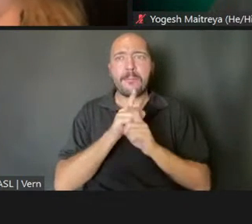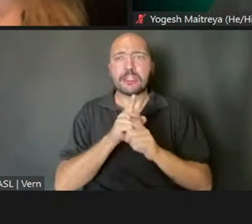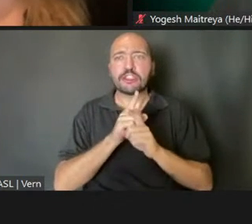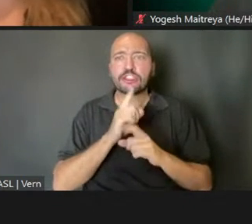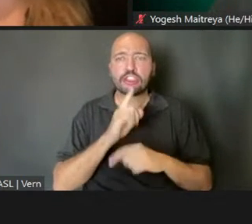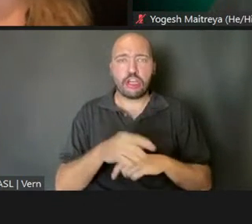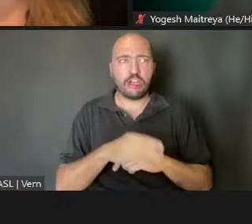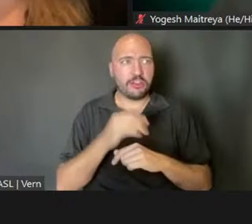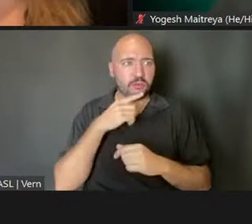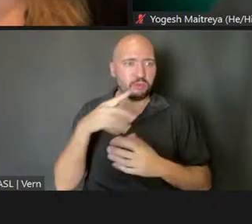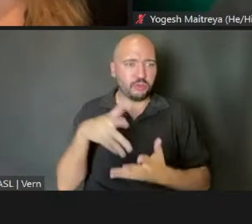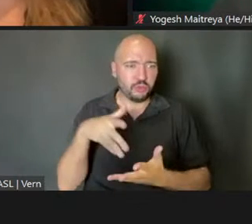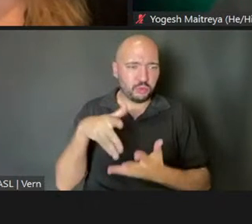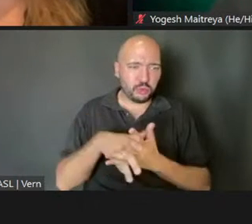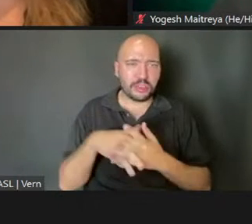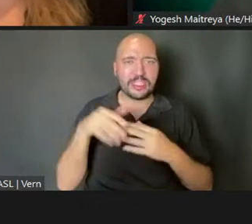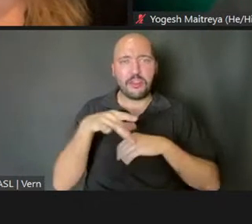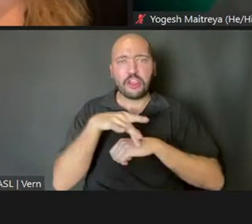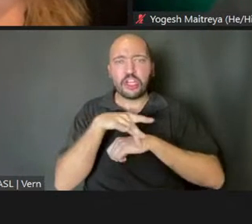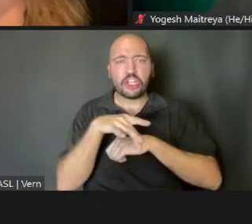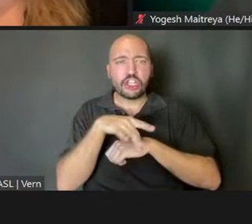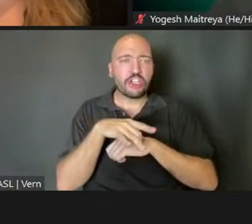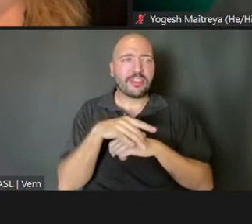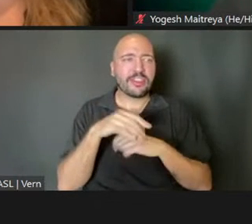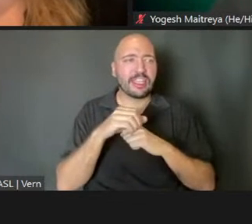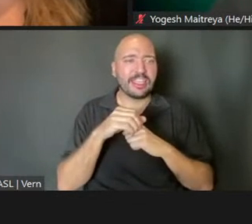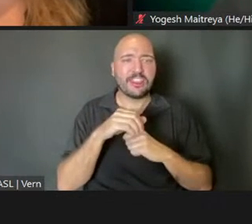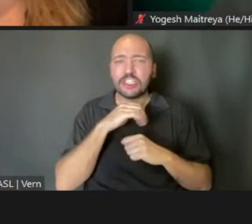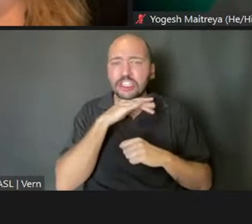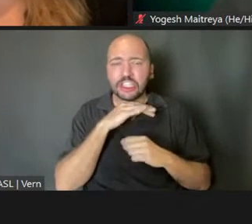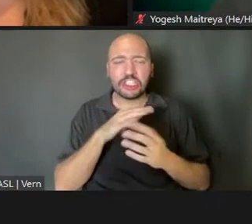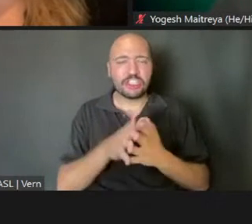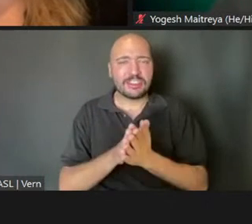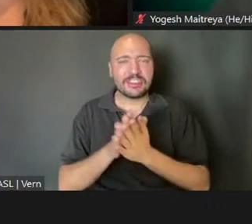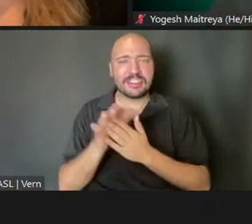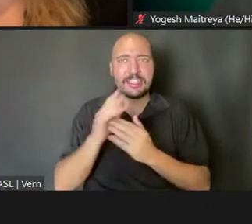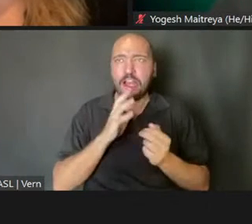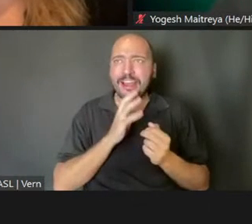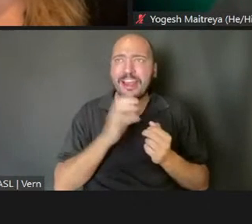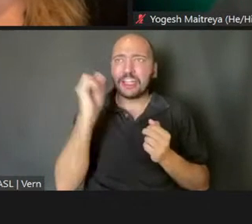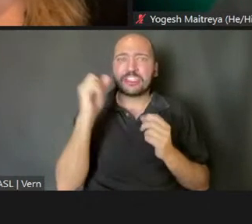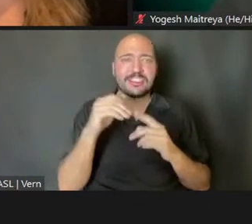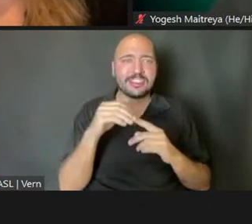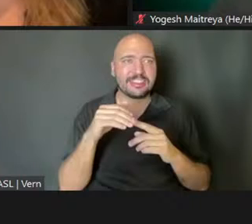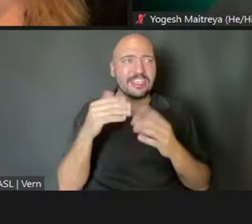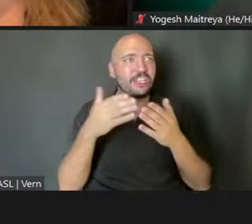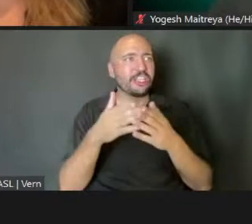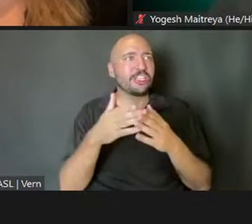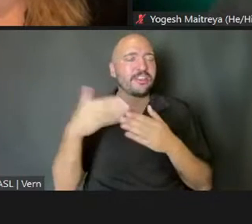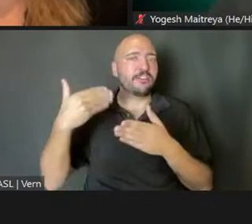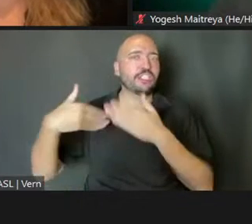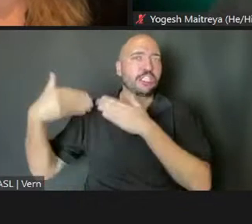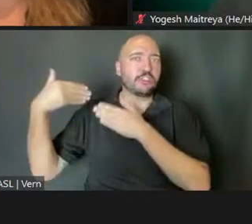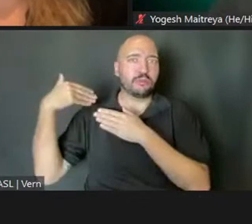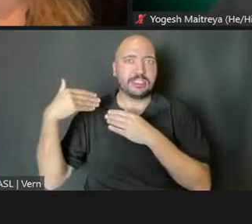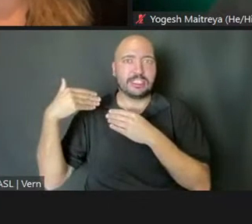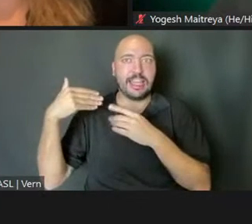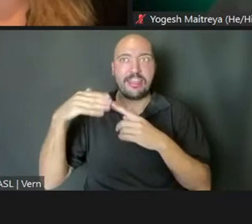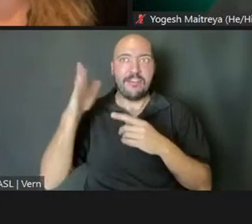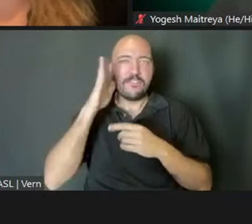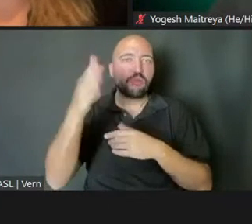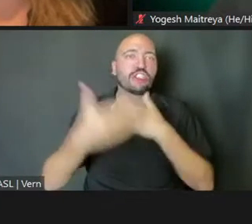and they are rooted in the earth, in the dirt, in our elders, and in the generations yet to